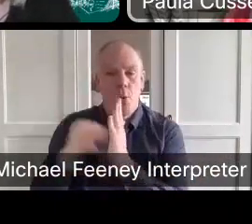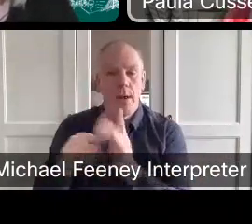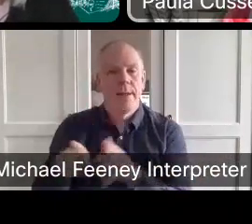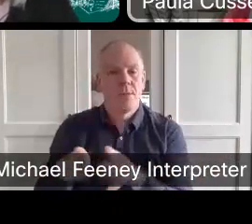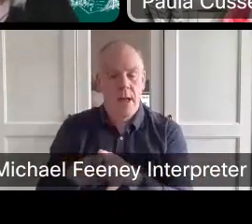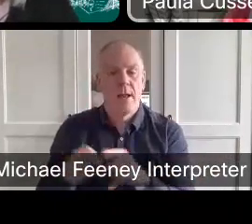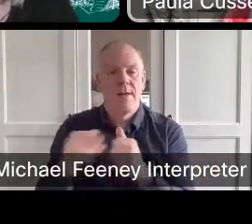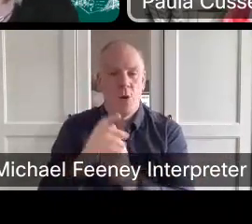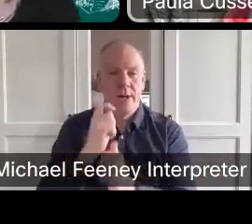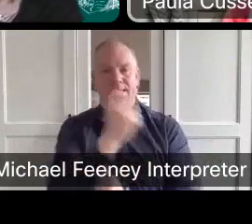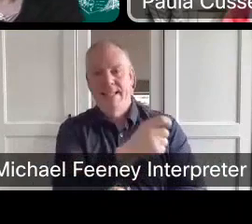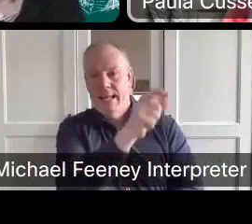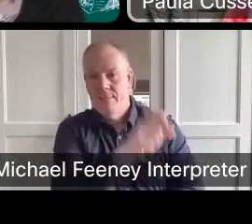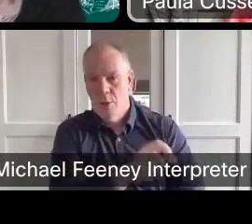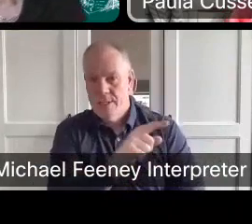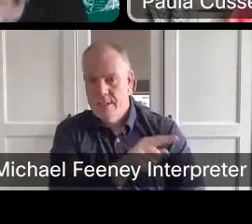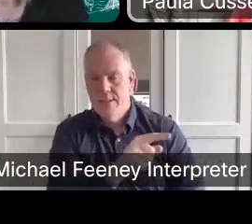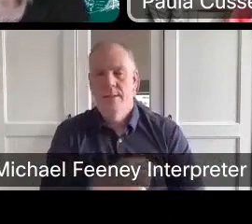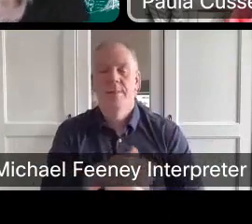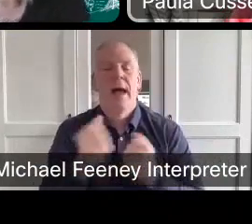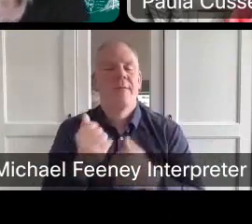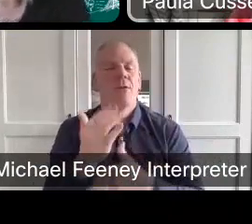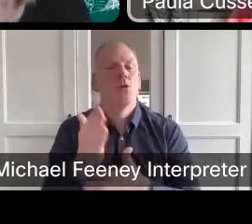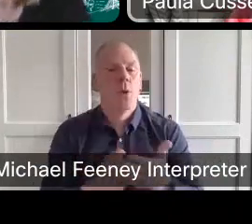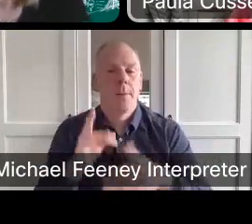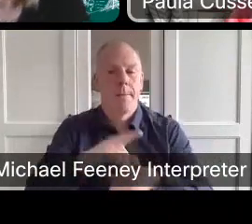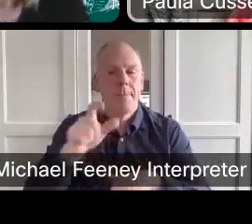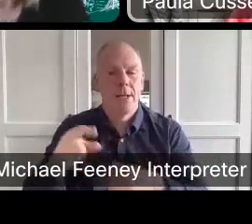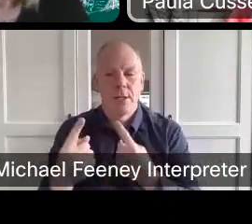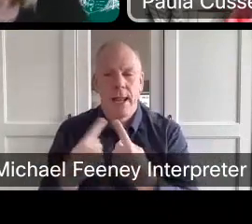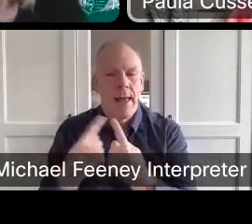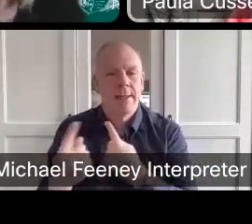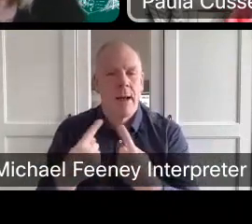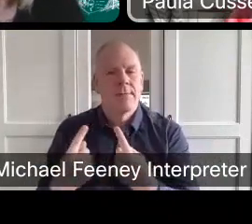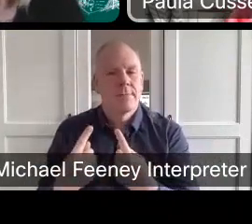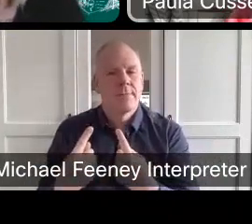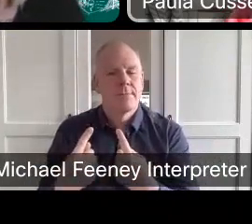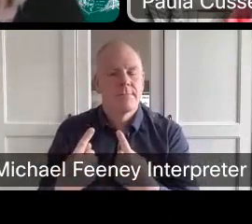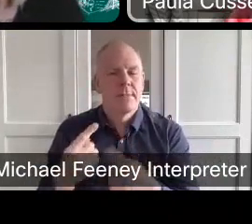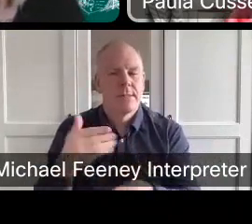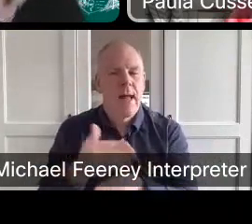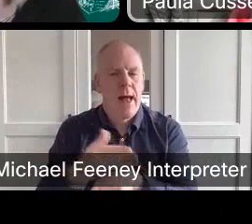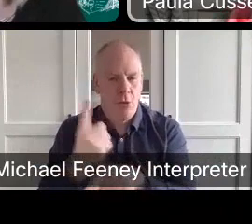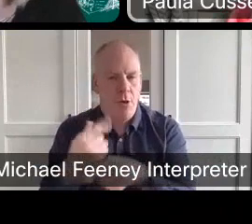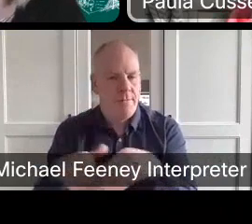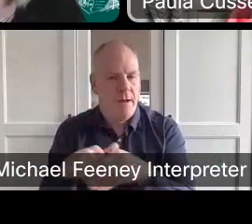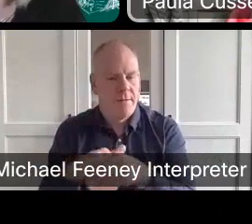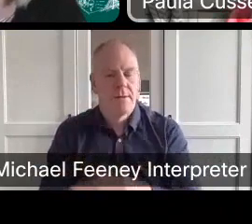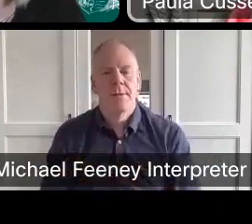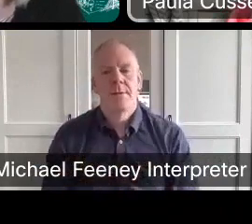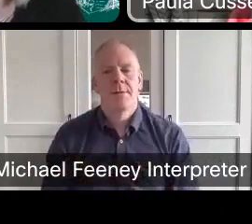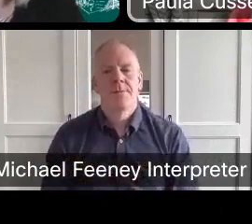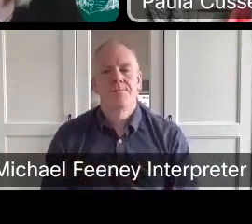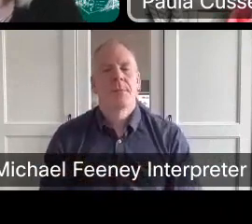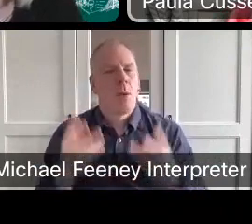role of designated person, and we have some patient liaison staff who are going to be involved in the development of that. And we hope to have that